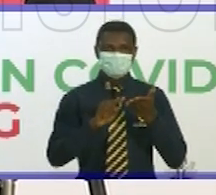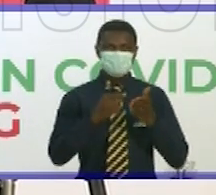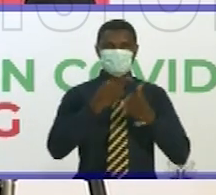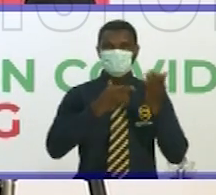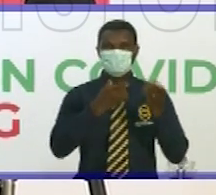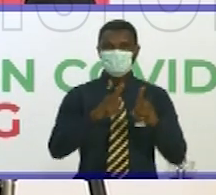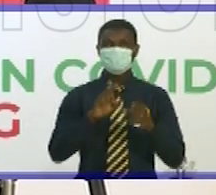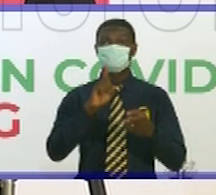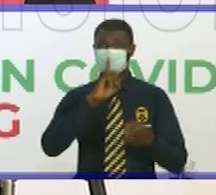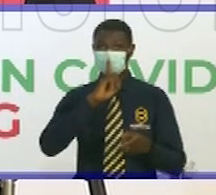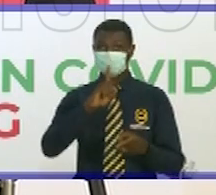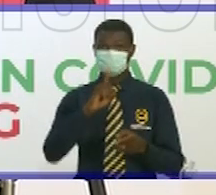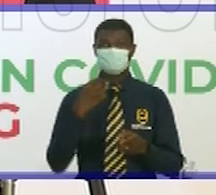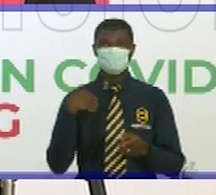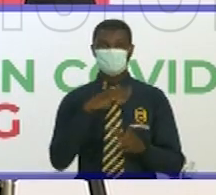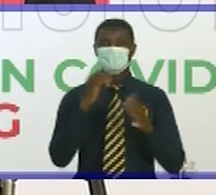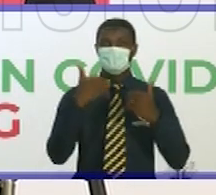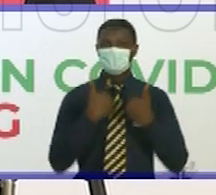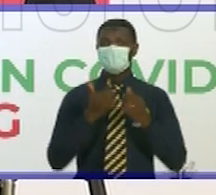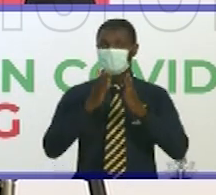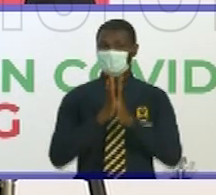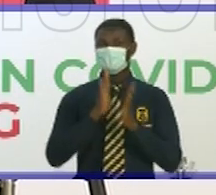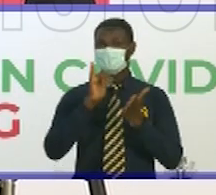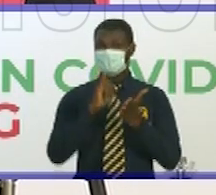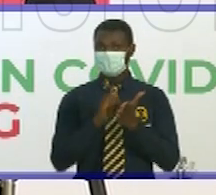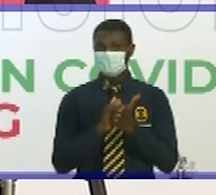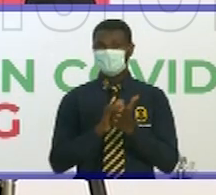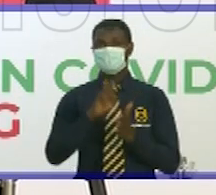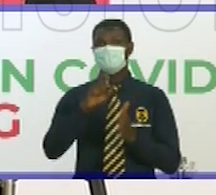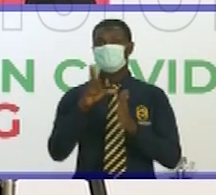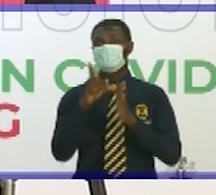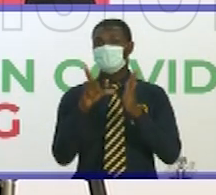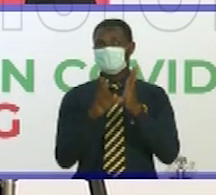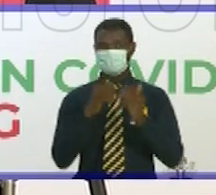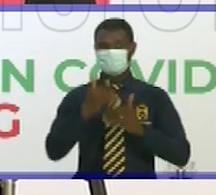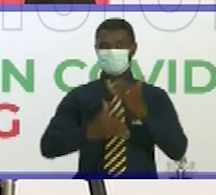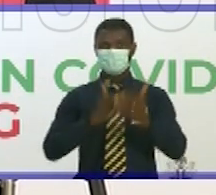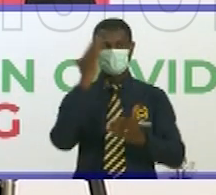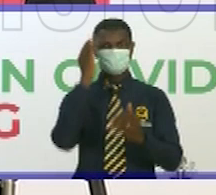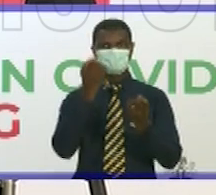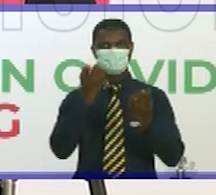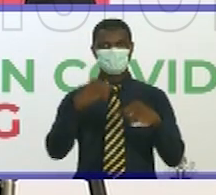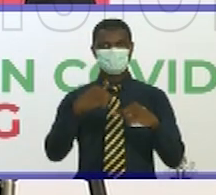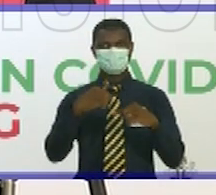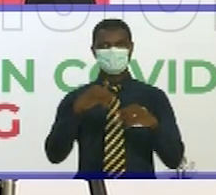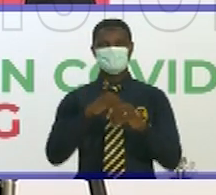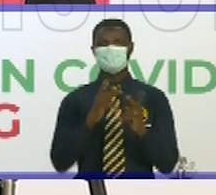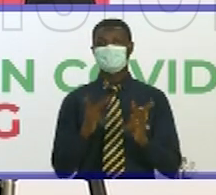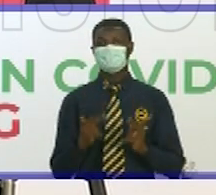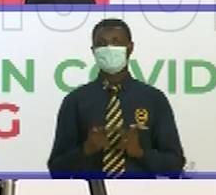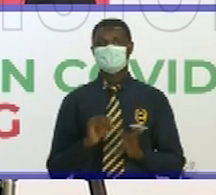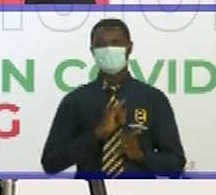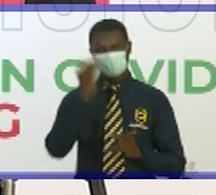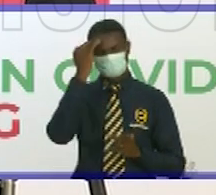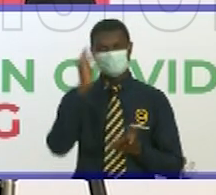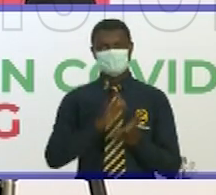highest level, we've also requested for legal processes to come in place. I believe that's still being investigated.